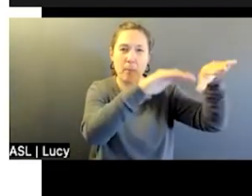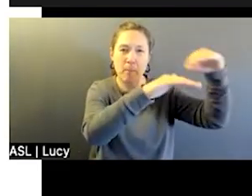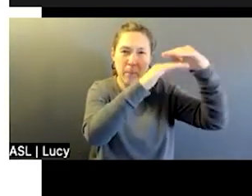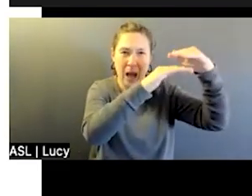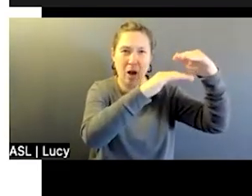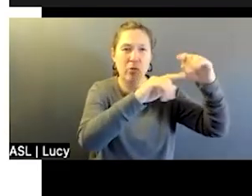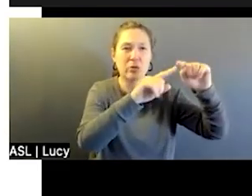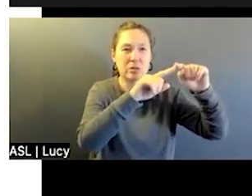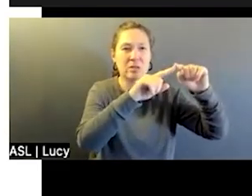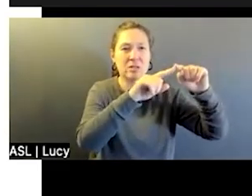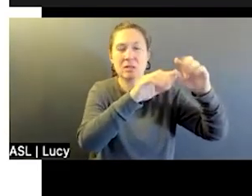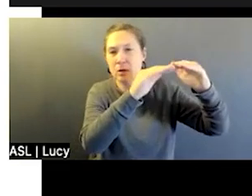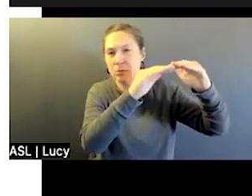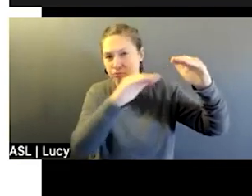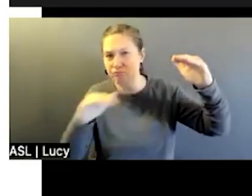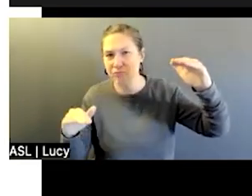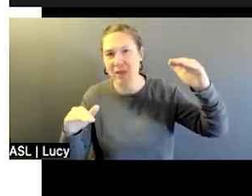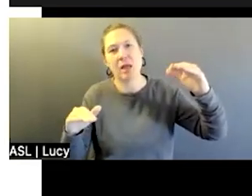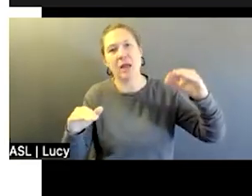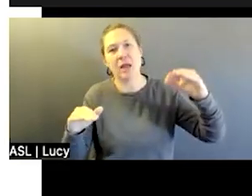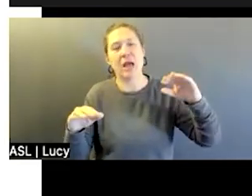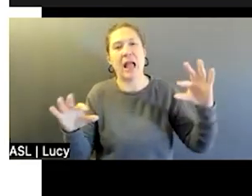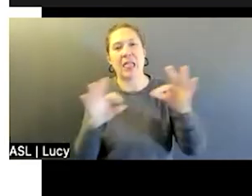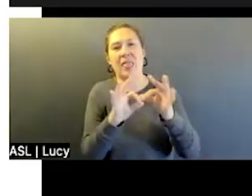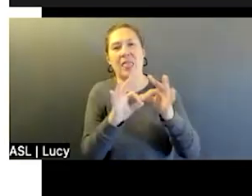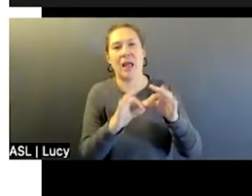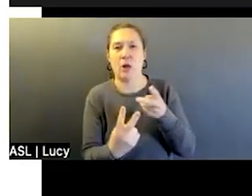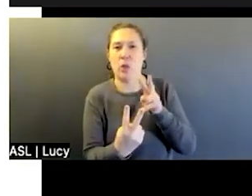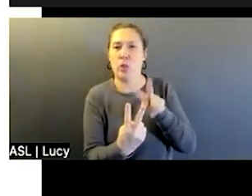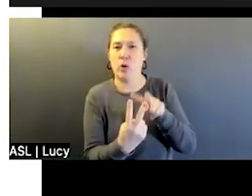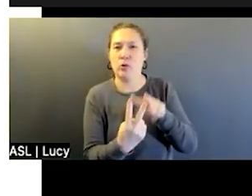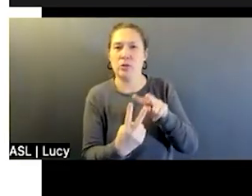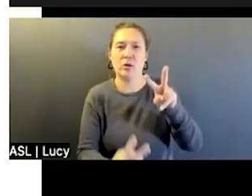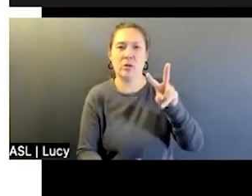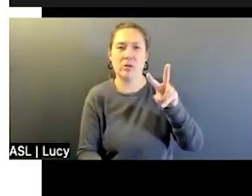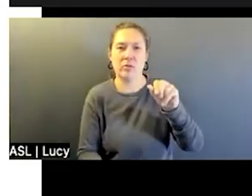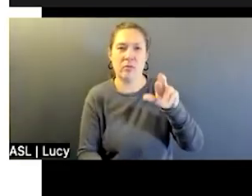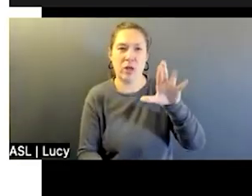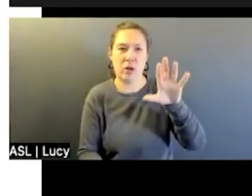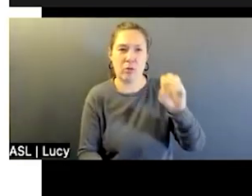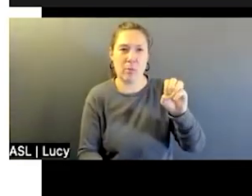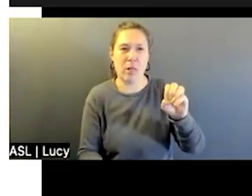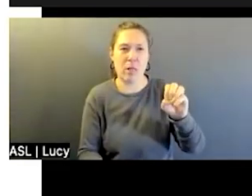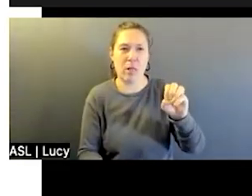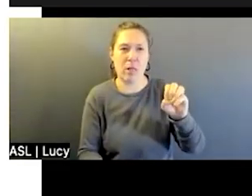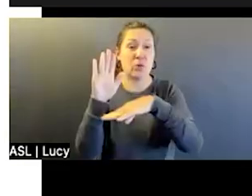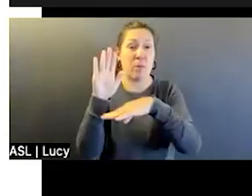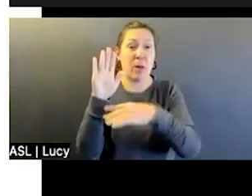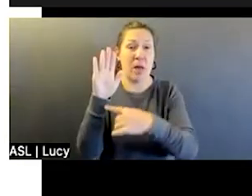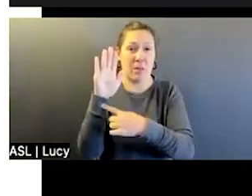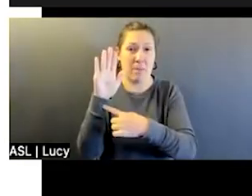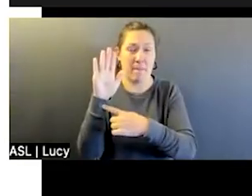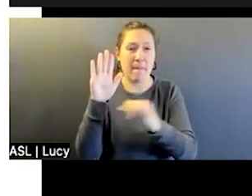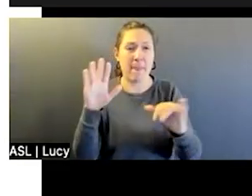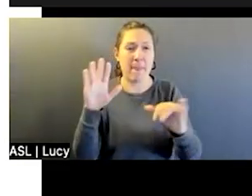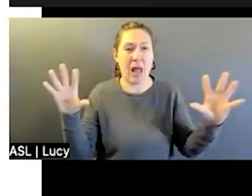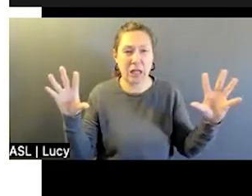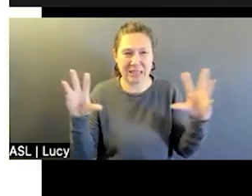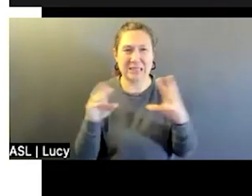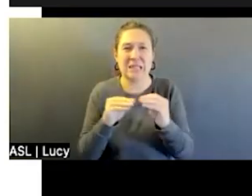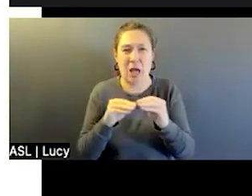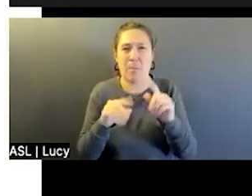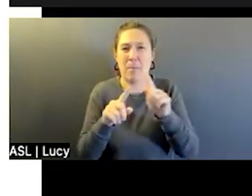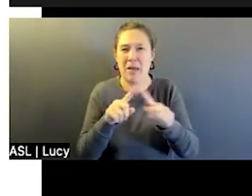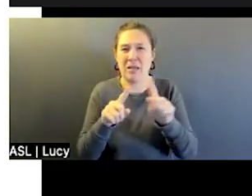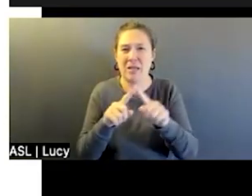variables. The bottom one, so the second from bottom line, is a sum of x variables